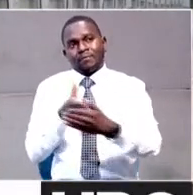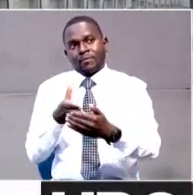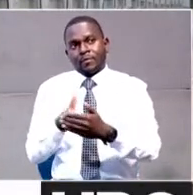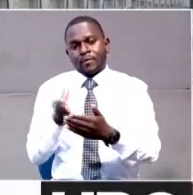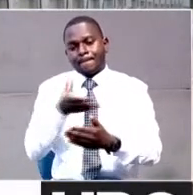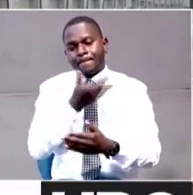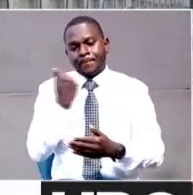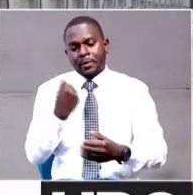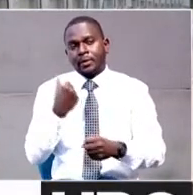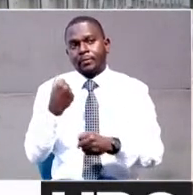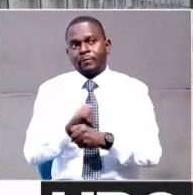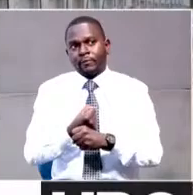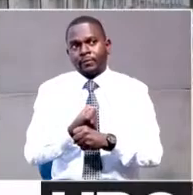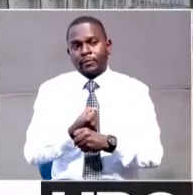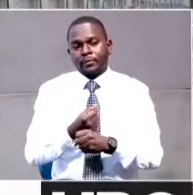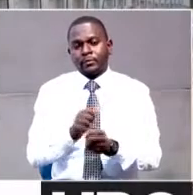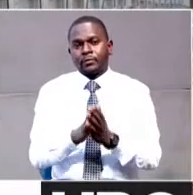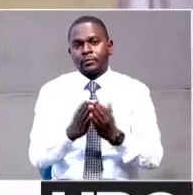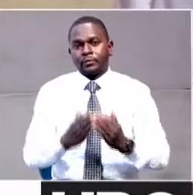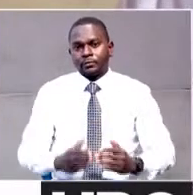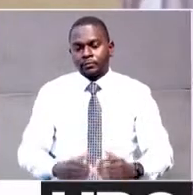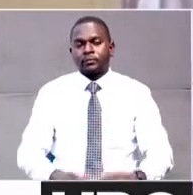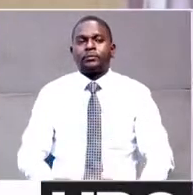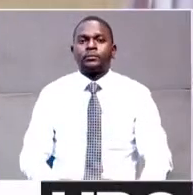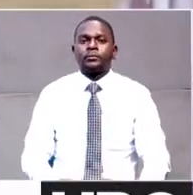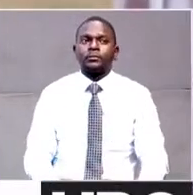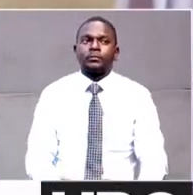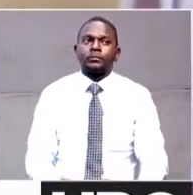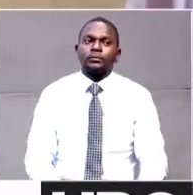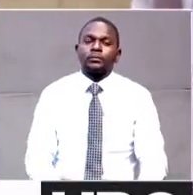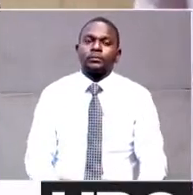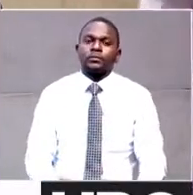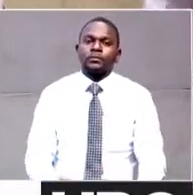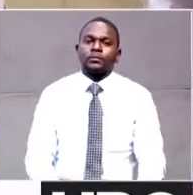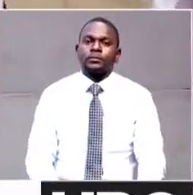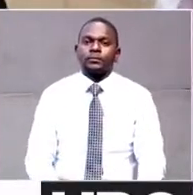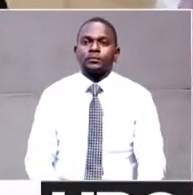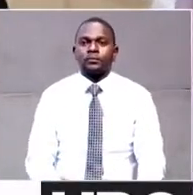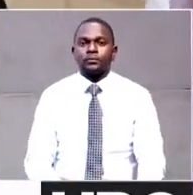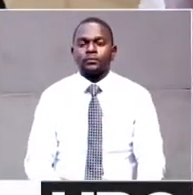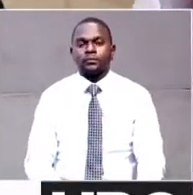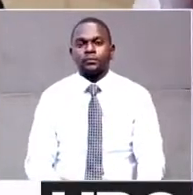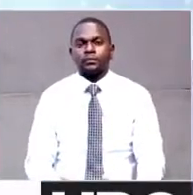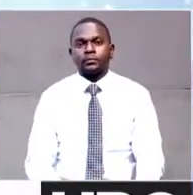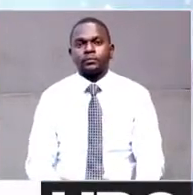better performance. Dennis Igor for UBC Business.